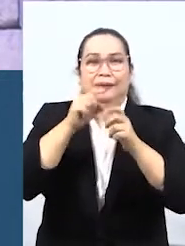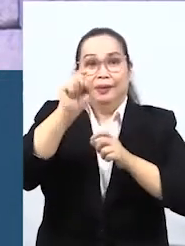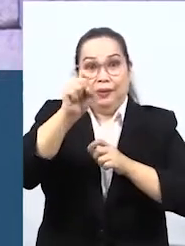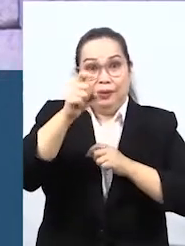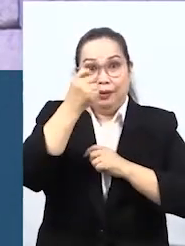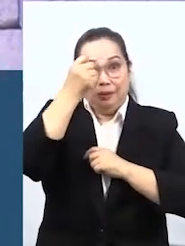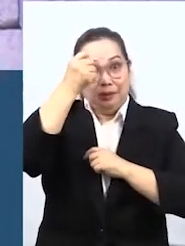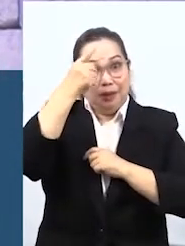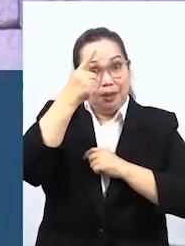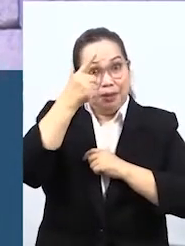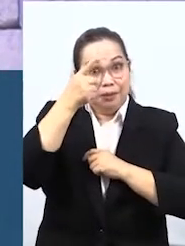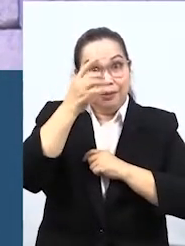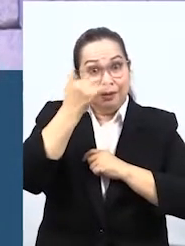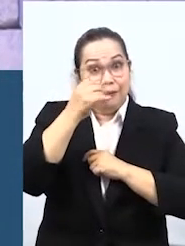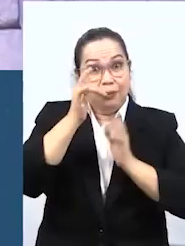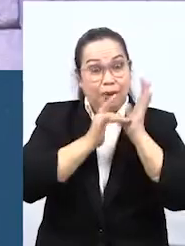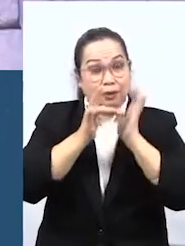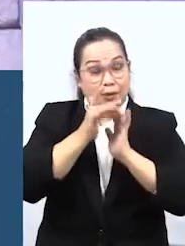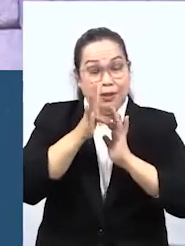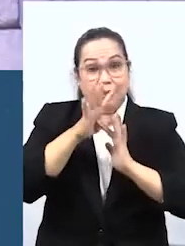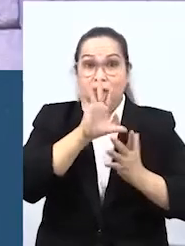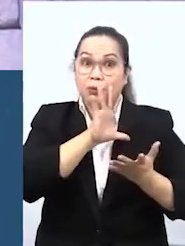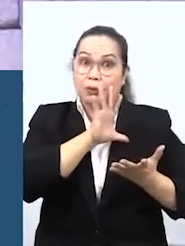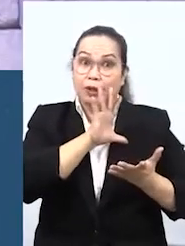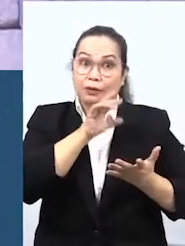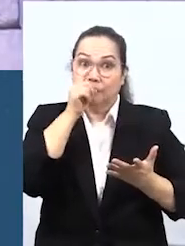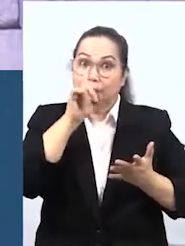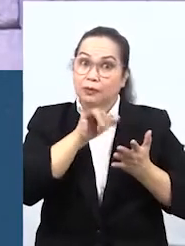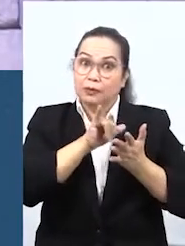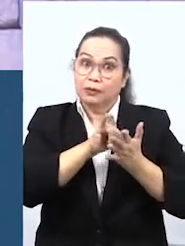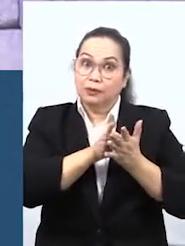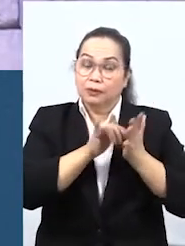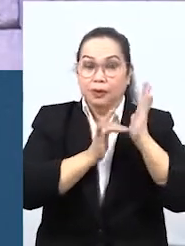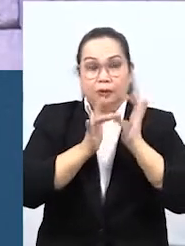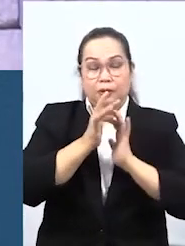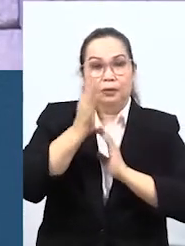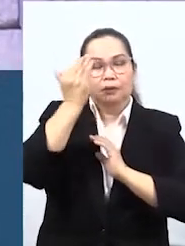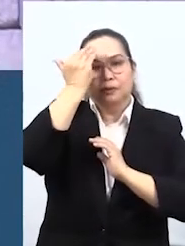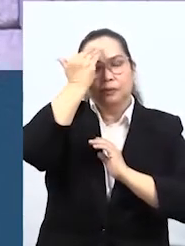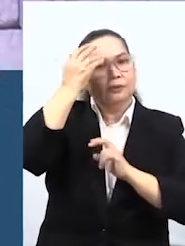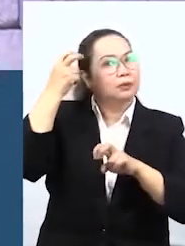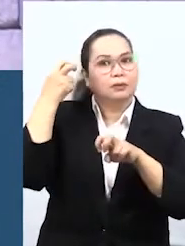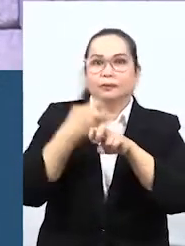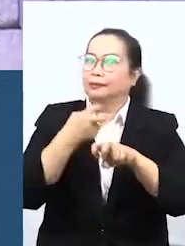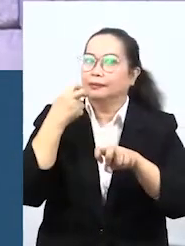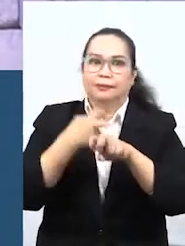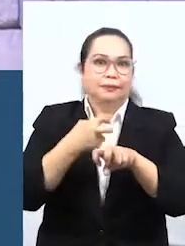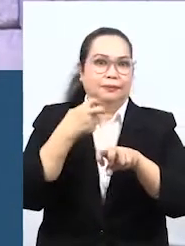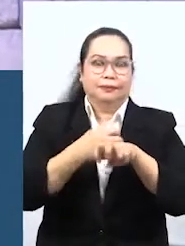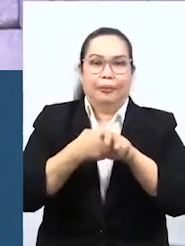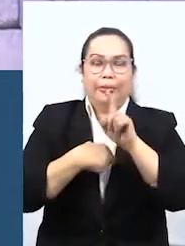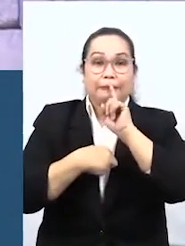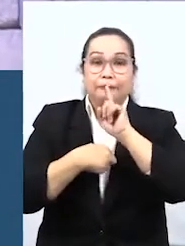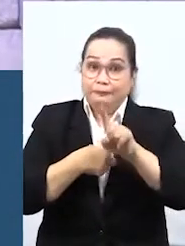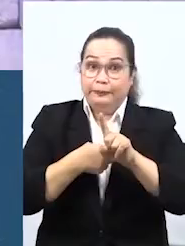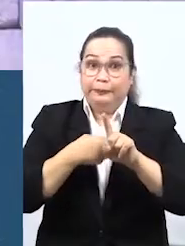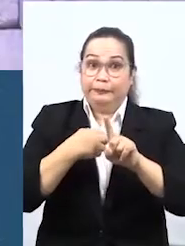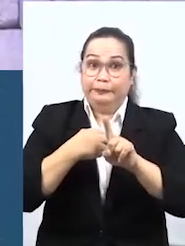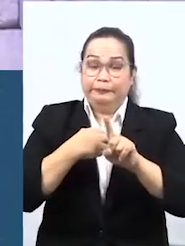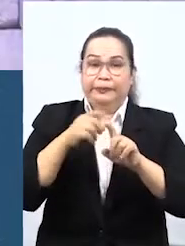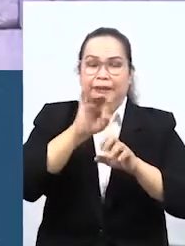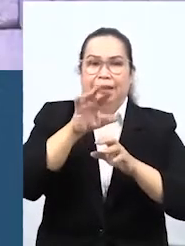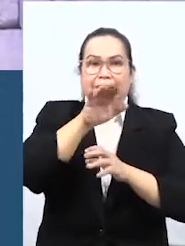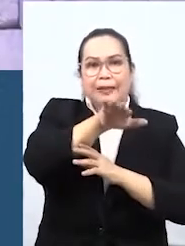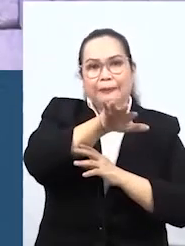understand that Jesus anticipated this Jesus knew that it would be hard in this inbetween